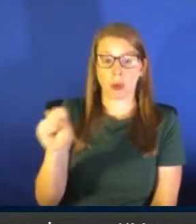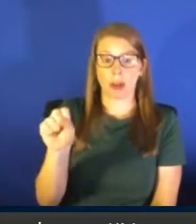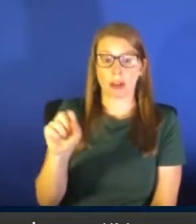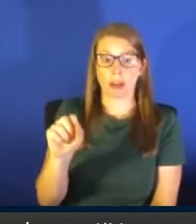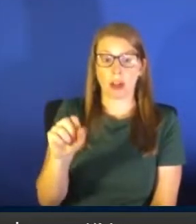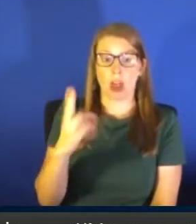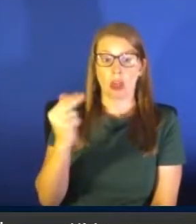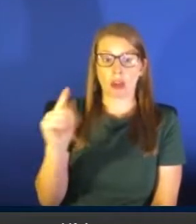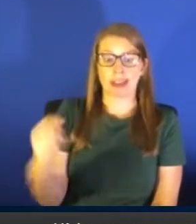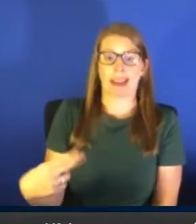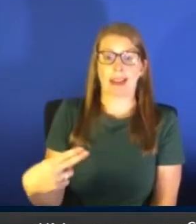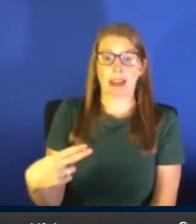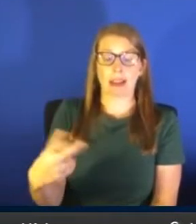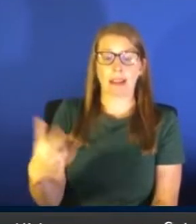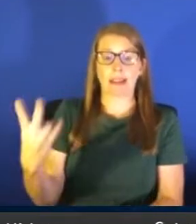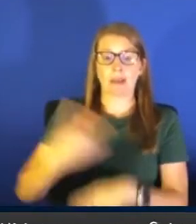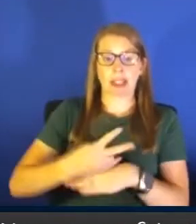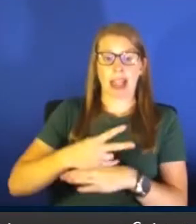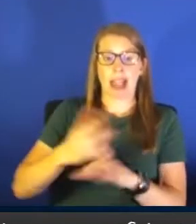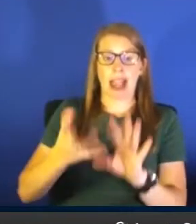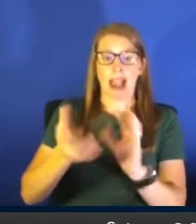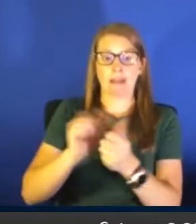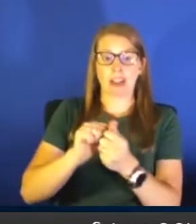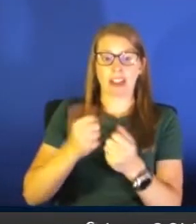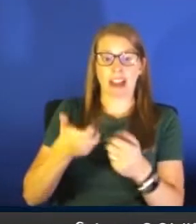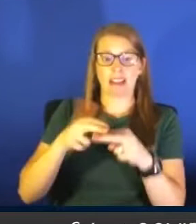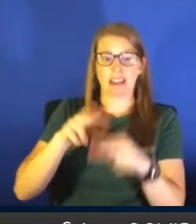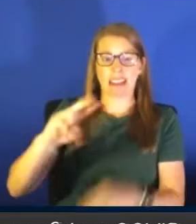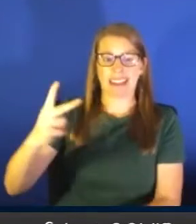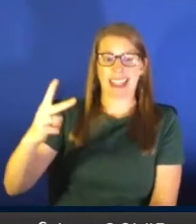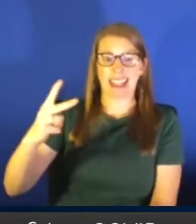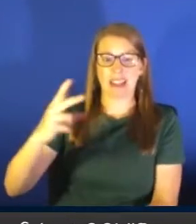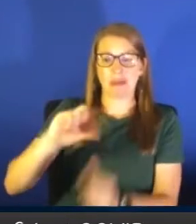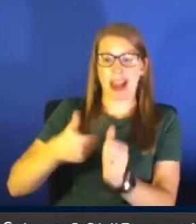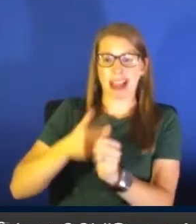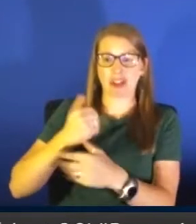world in the 7-day average. Now it's back up to second behind Germany.